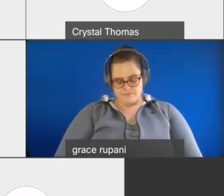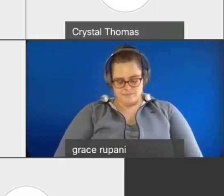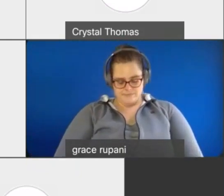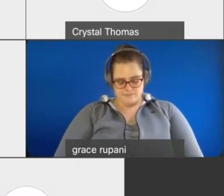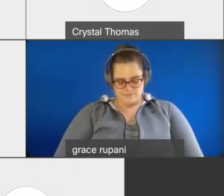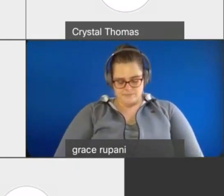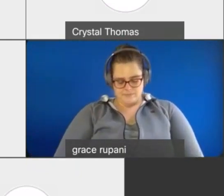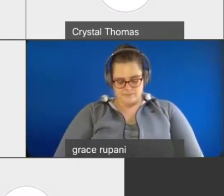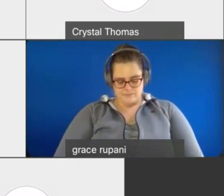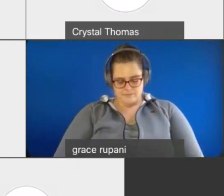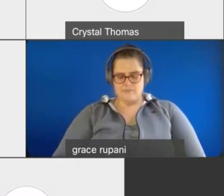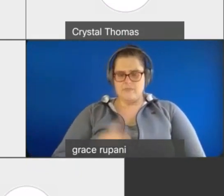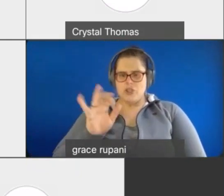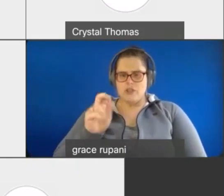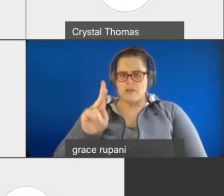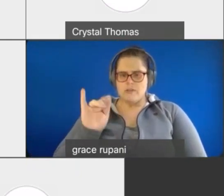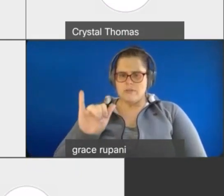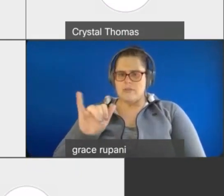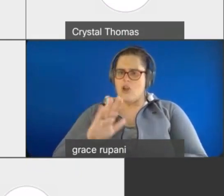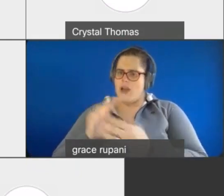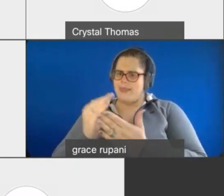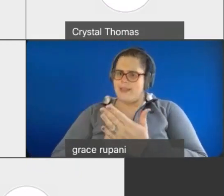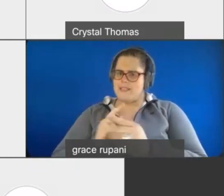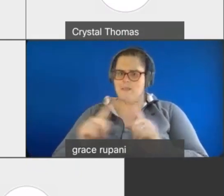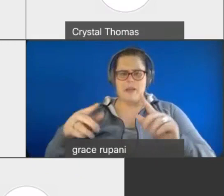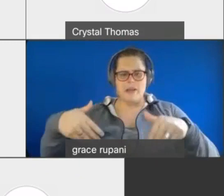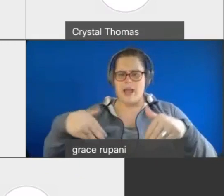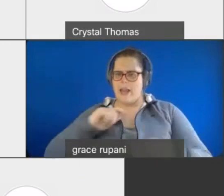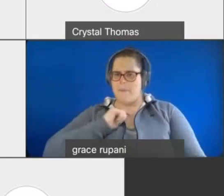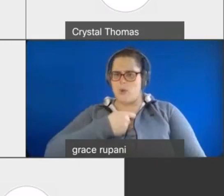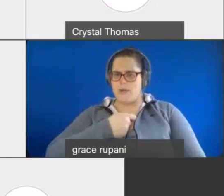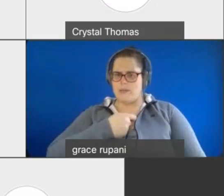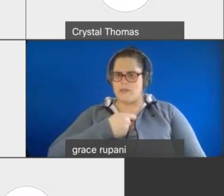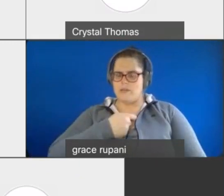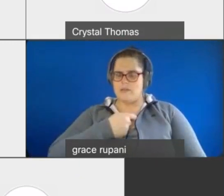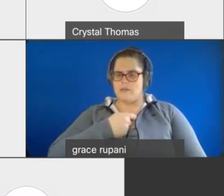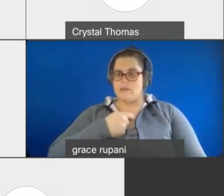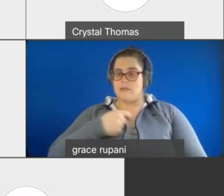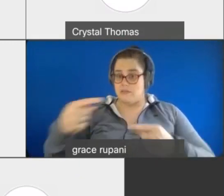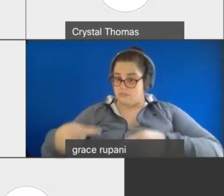I don't see, Marsha's in the list, but she has not unmuted. Marsha, are you able to unmute?